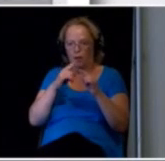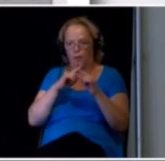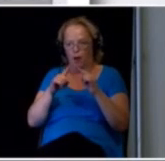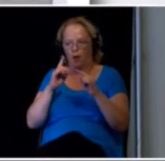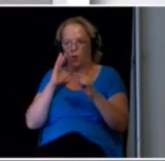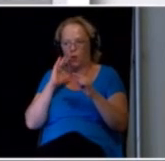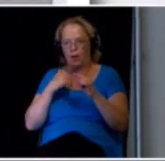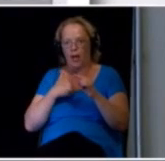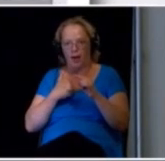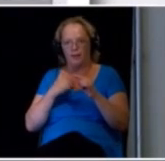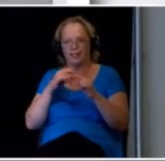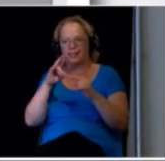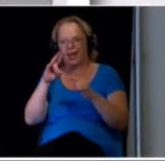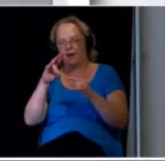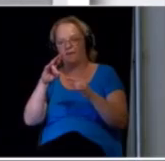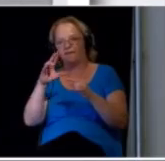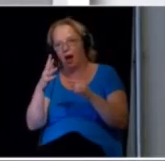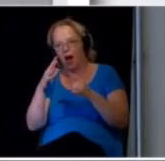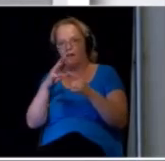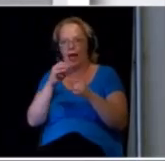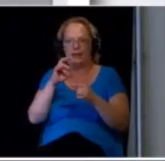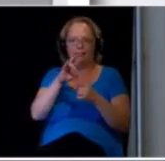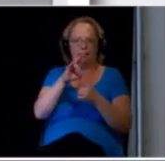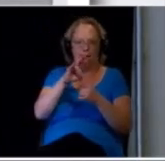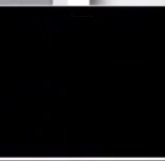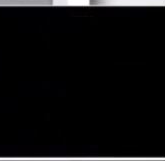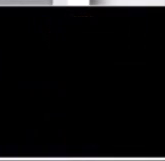steady. Price is unchanged.